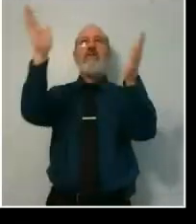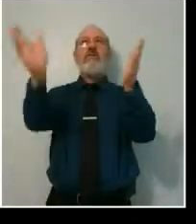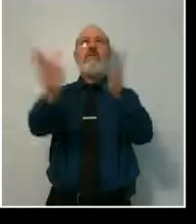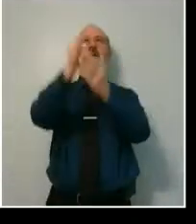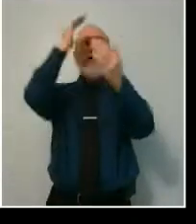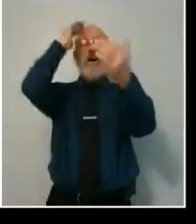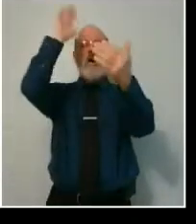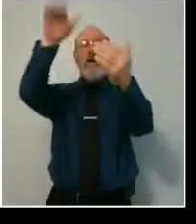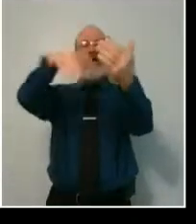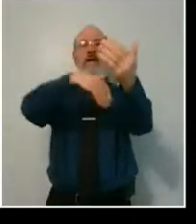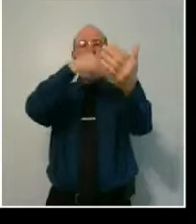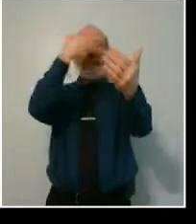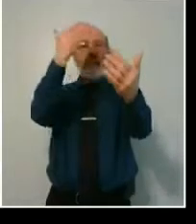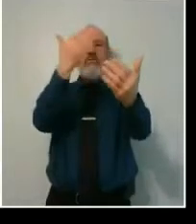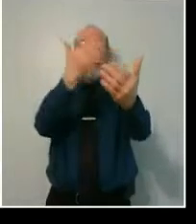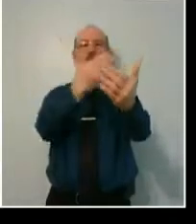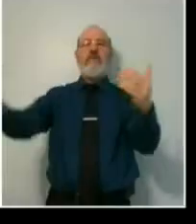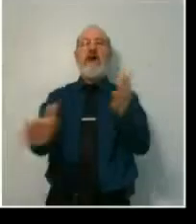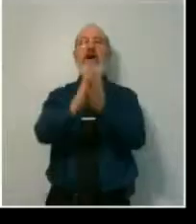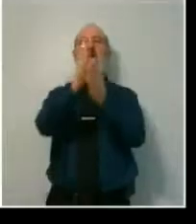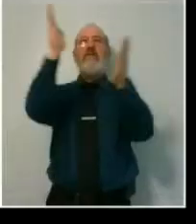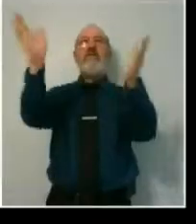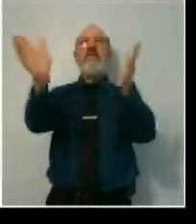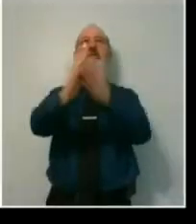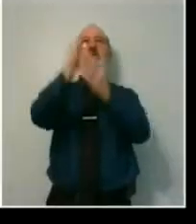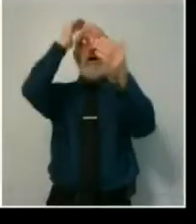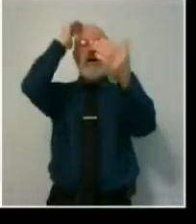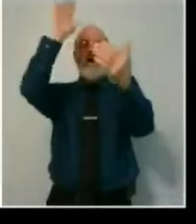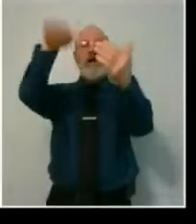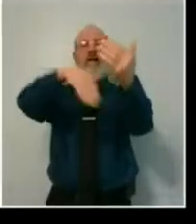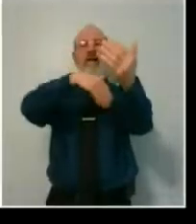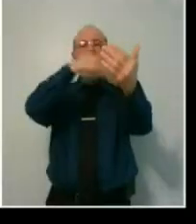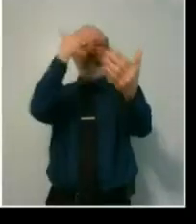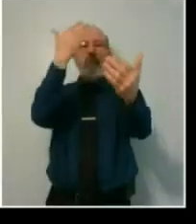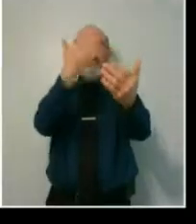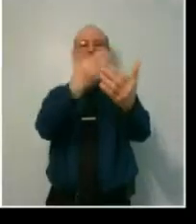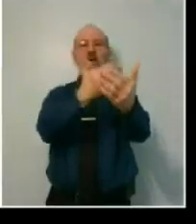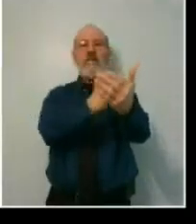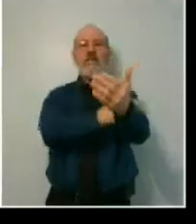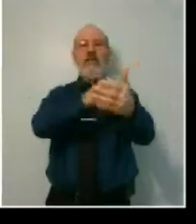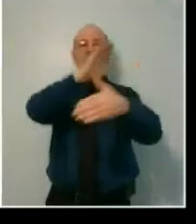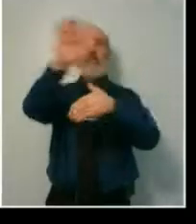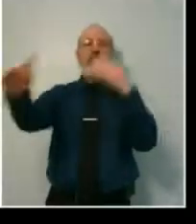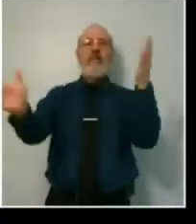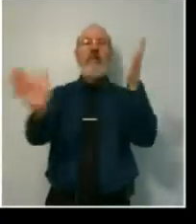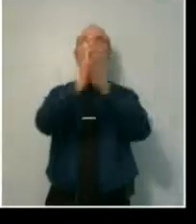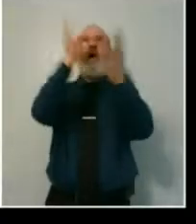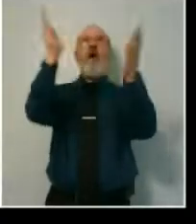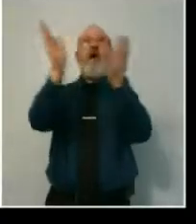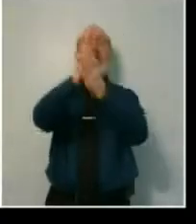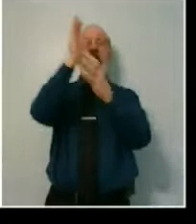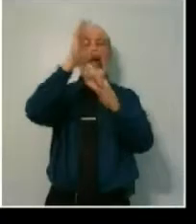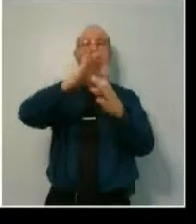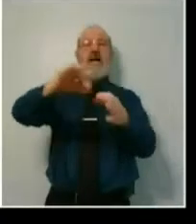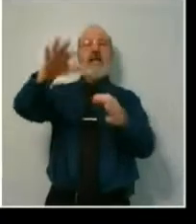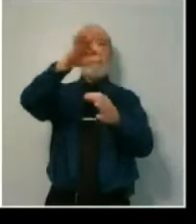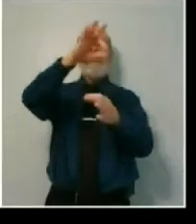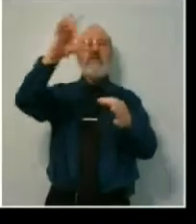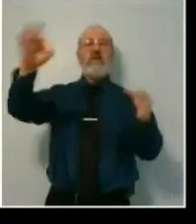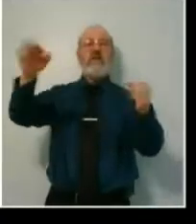all hail to the Son, all hail to the Son, all hail to